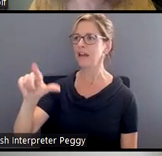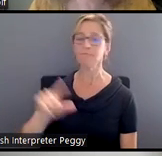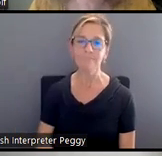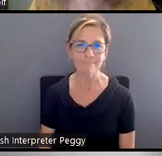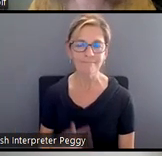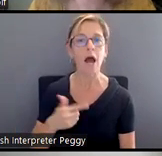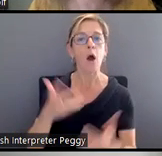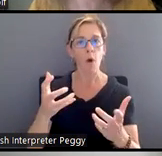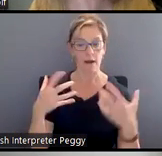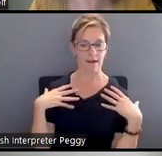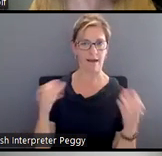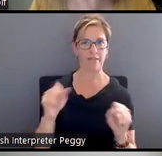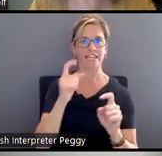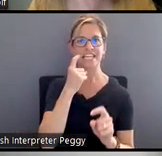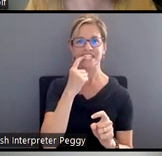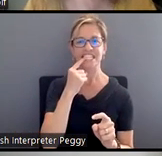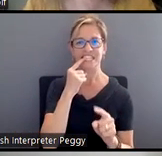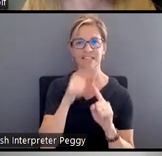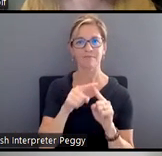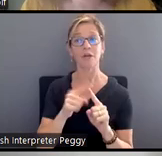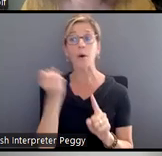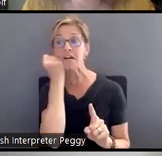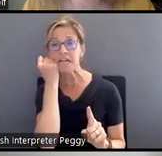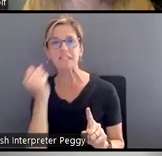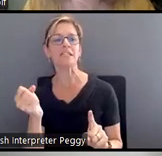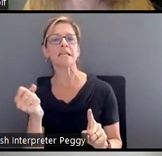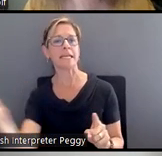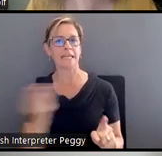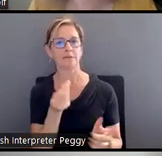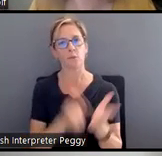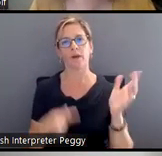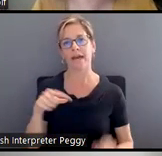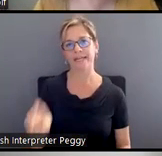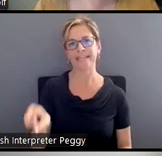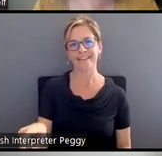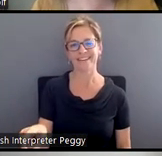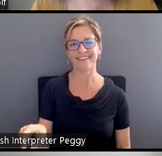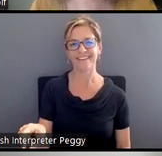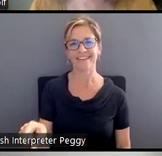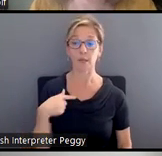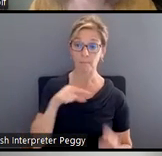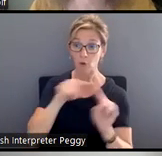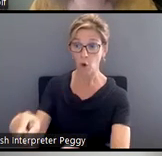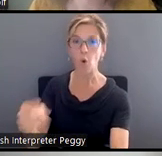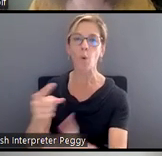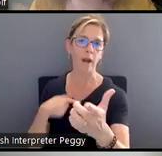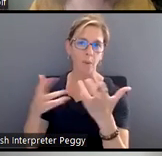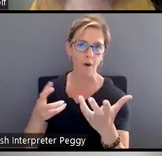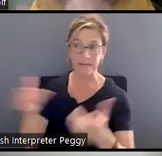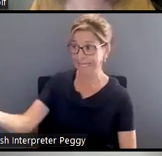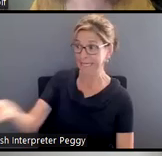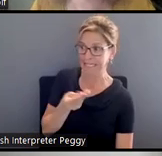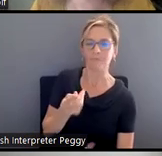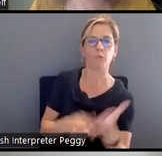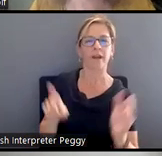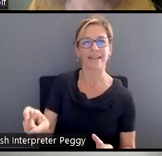want is a healthy mouth. What do I need? That's where they're going to sell me the x-rays and